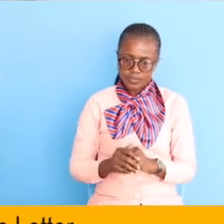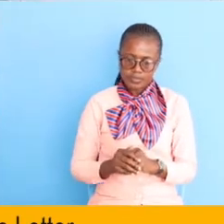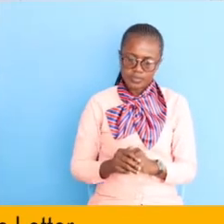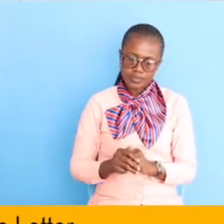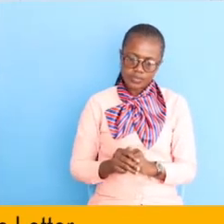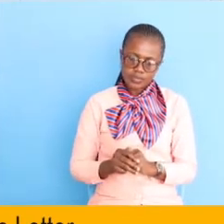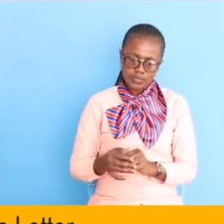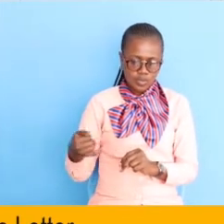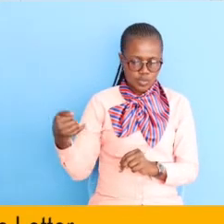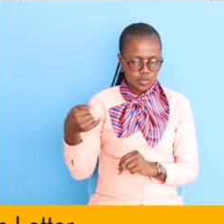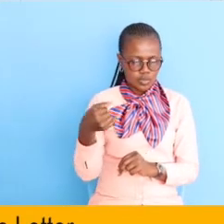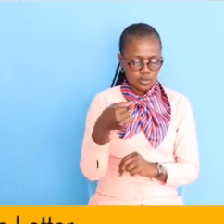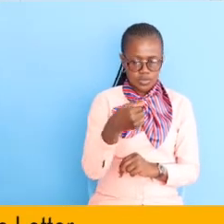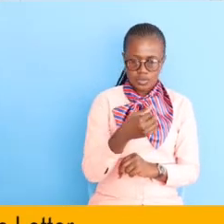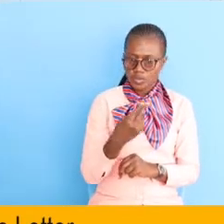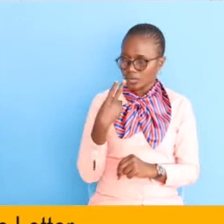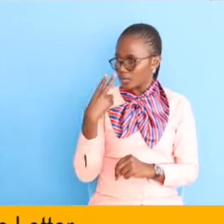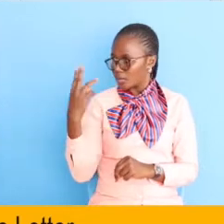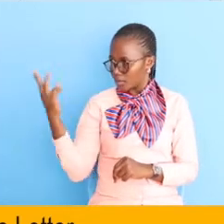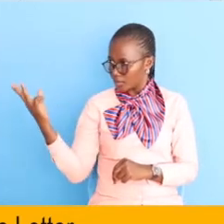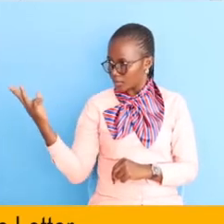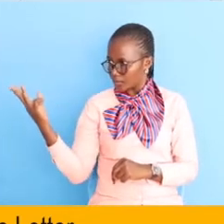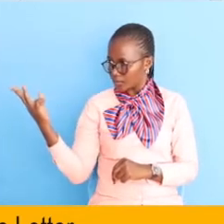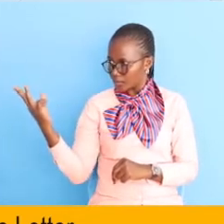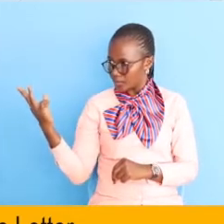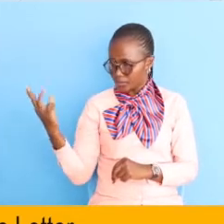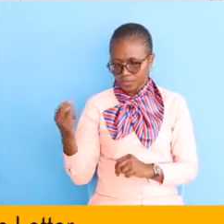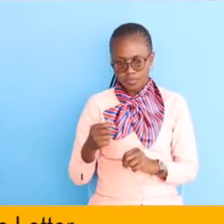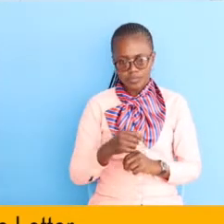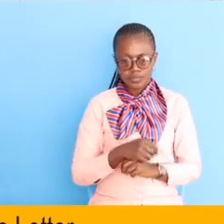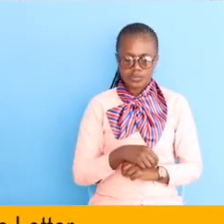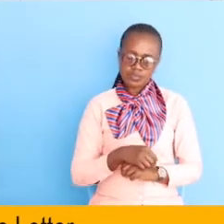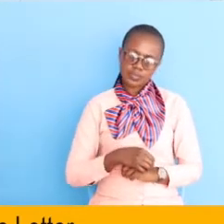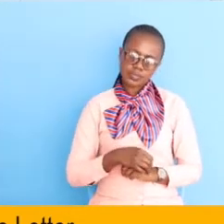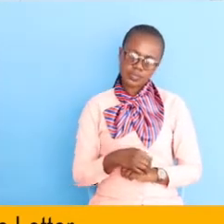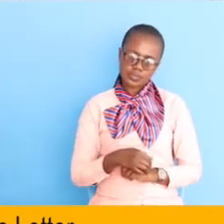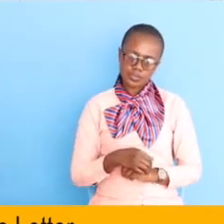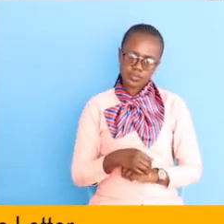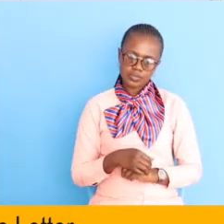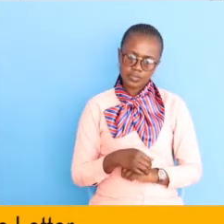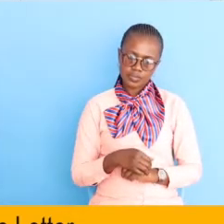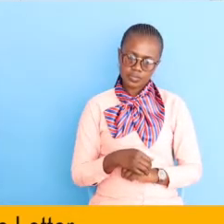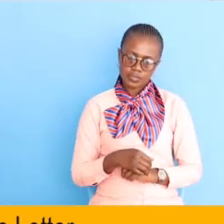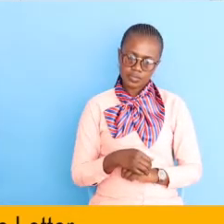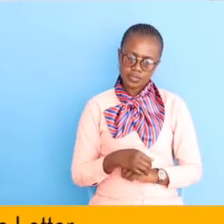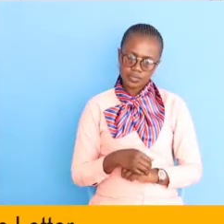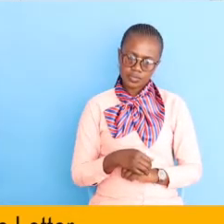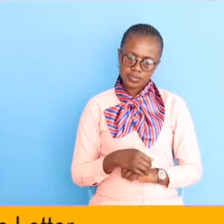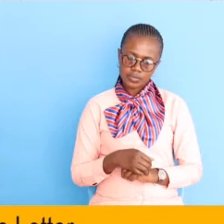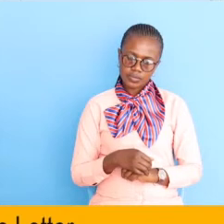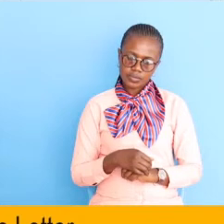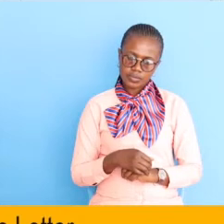Let me draw these boxes first of all, and then I'll tell you what exactly these boxes stands to represent.